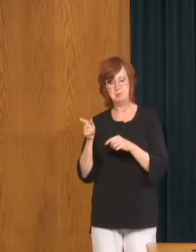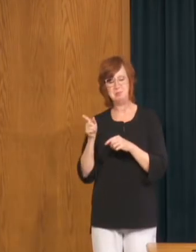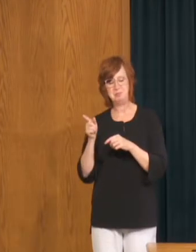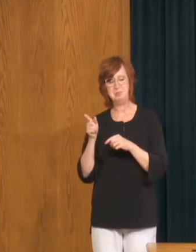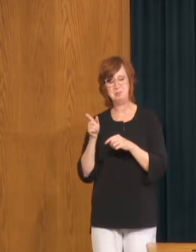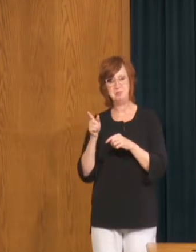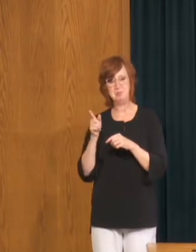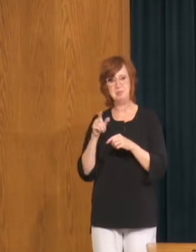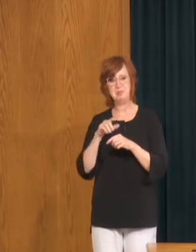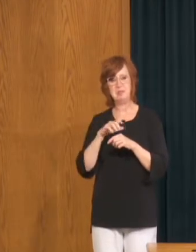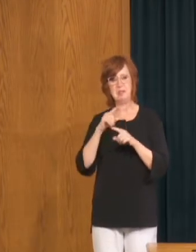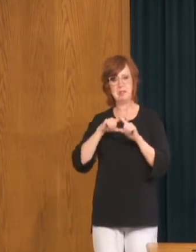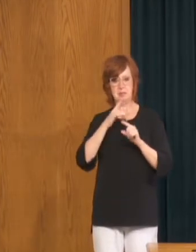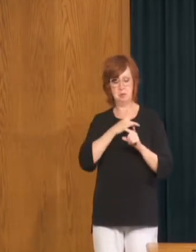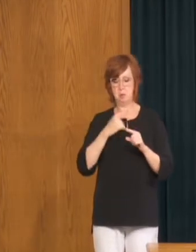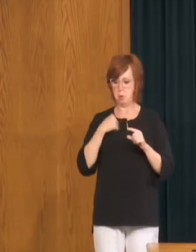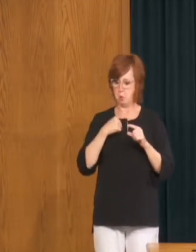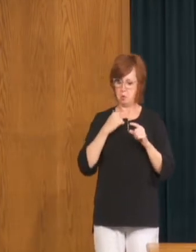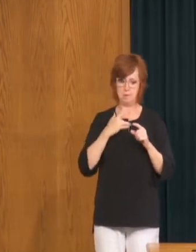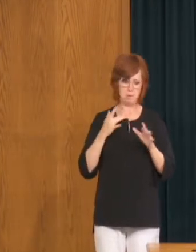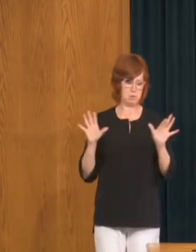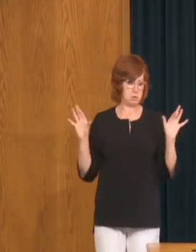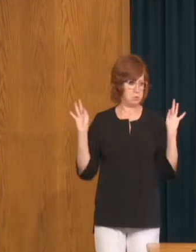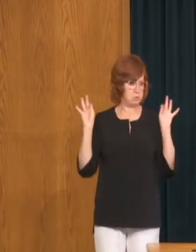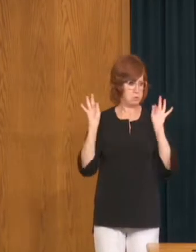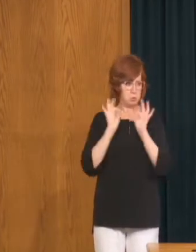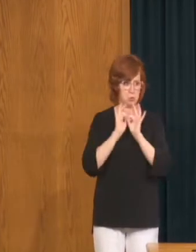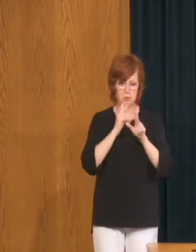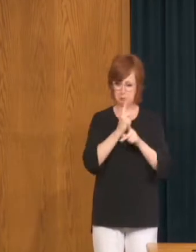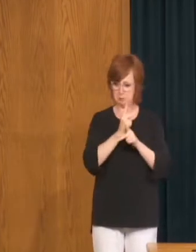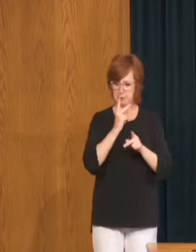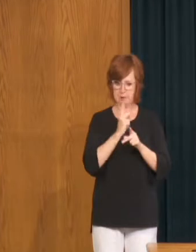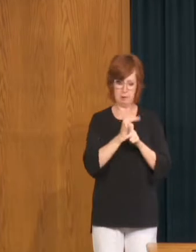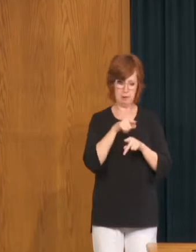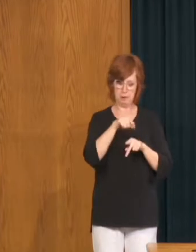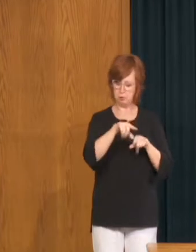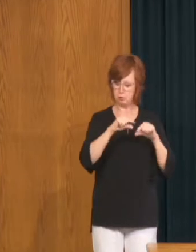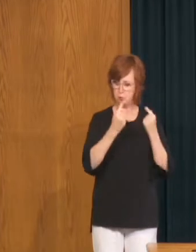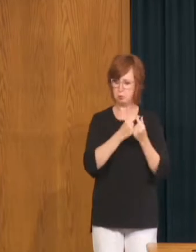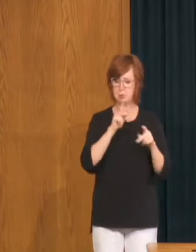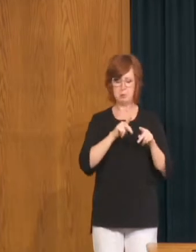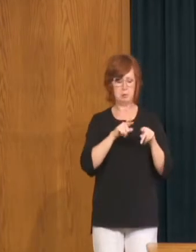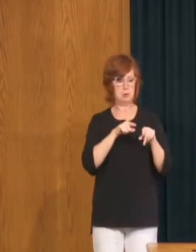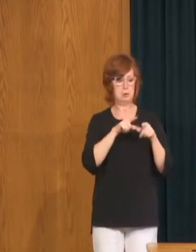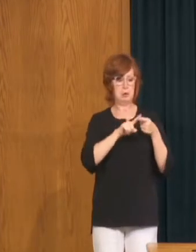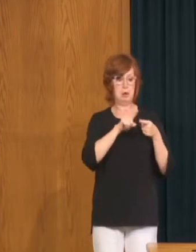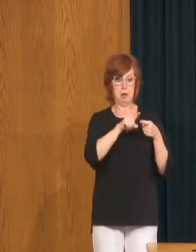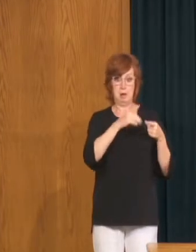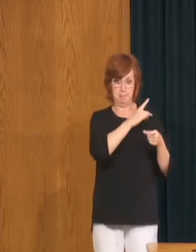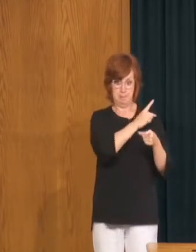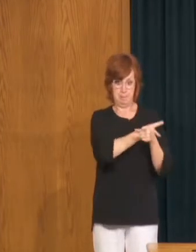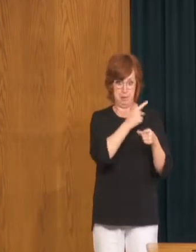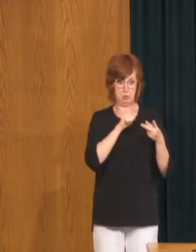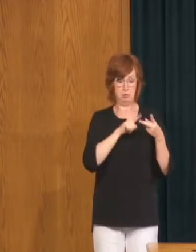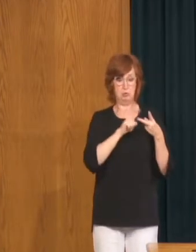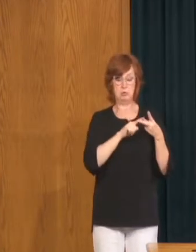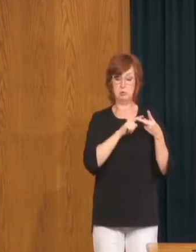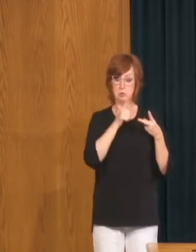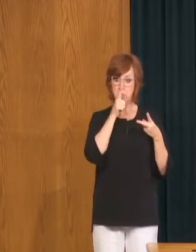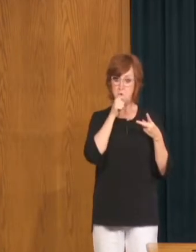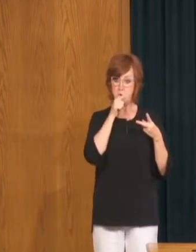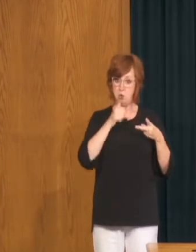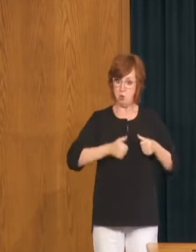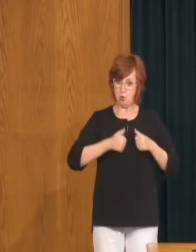crucial that we protected the patients, the residents, and the staff in each of those facilities. And that's why we brought in some fairly